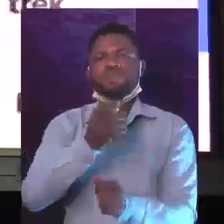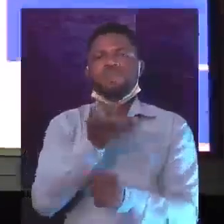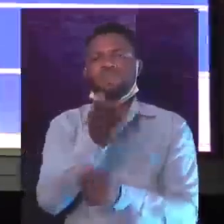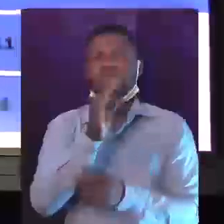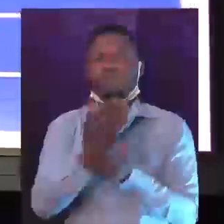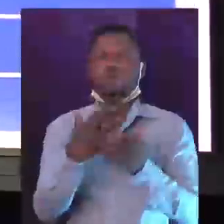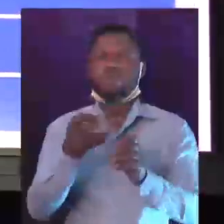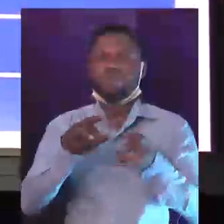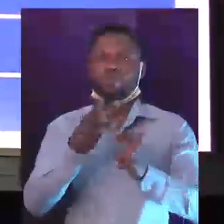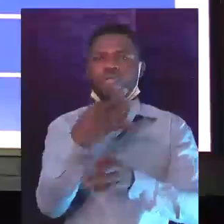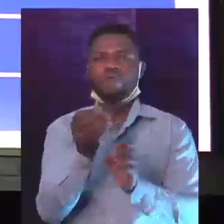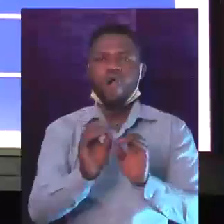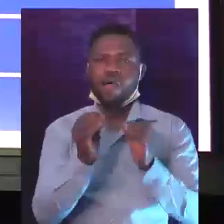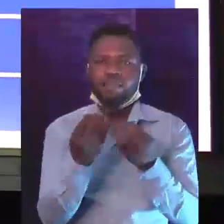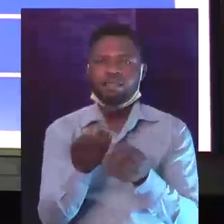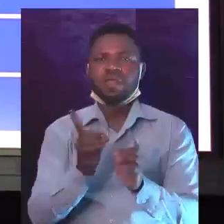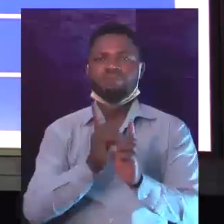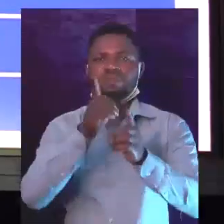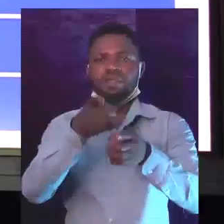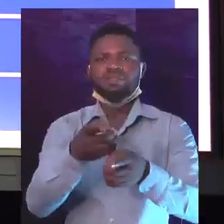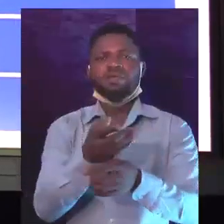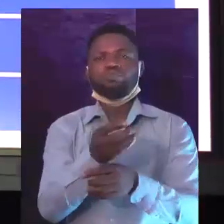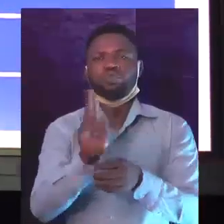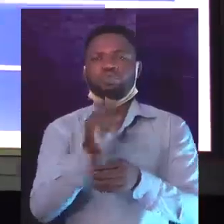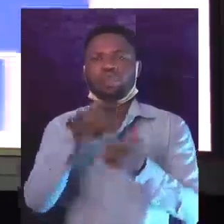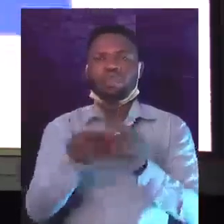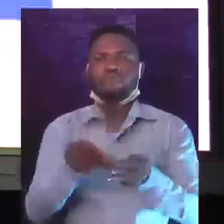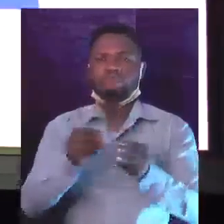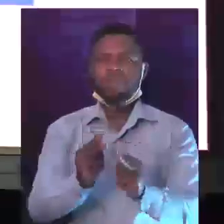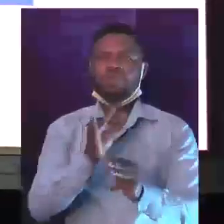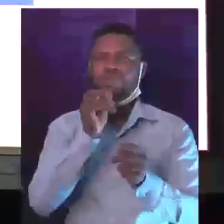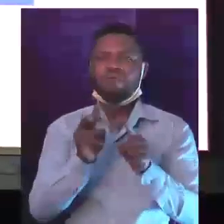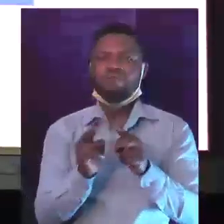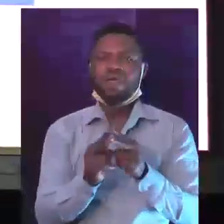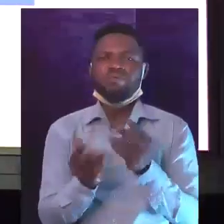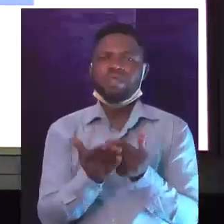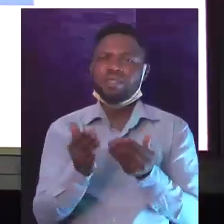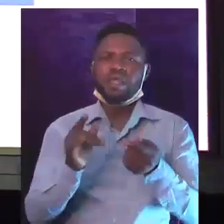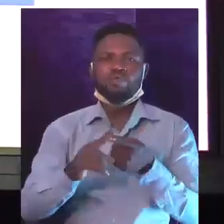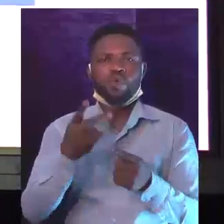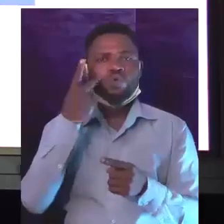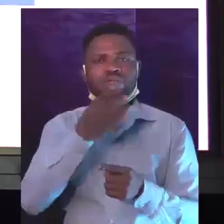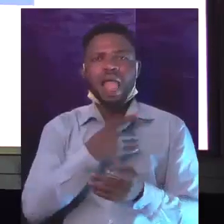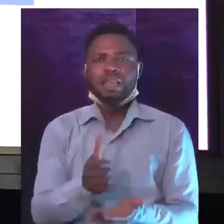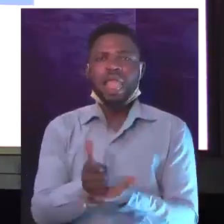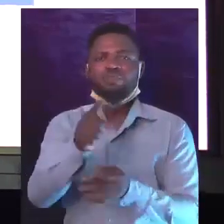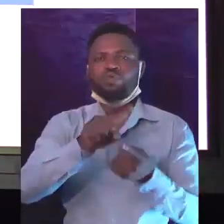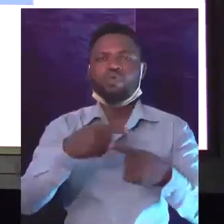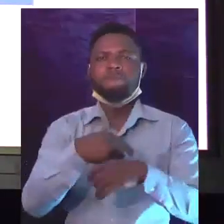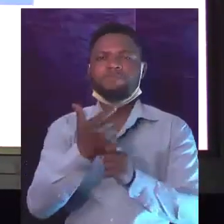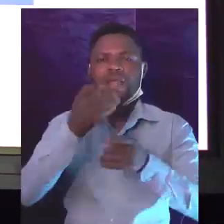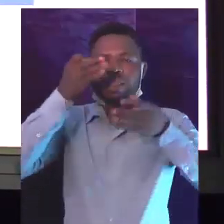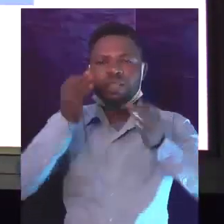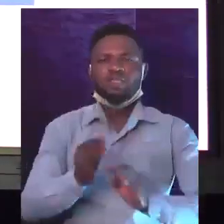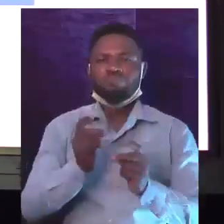ways of organizing data. And using these methods of organizing data is very easy to see, and it helps you to make